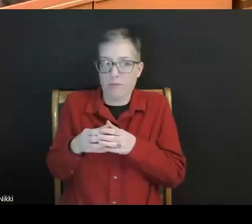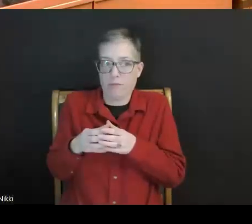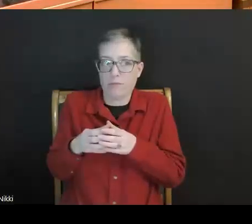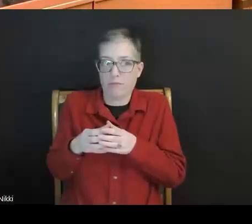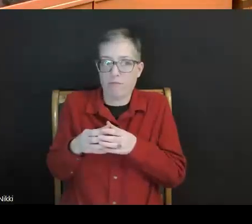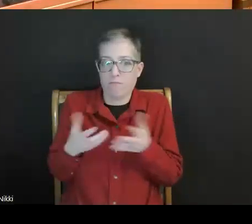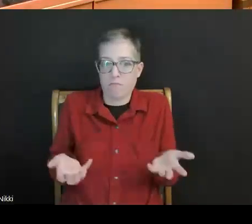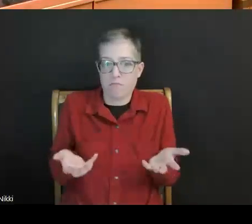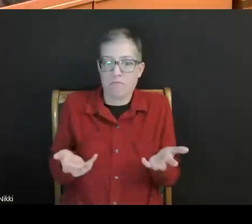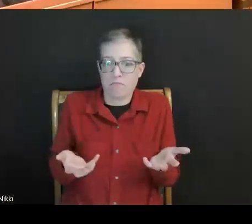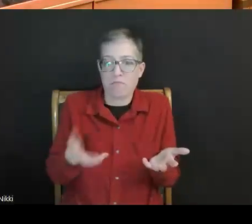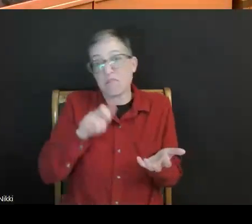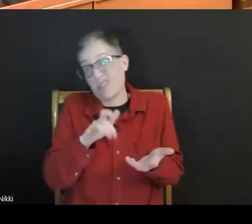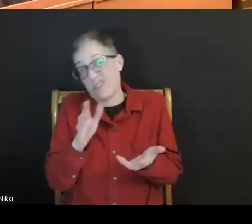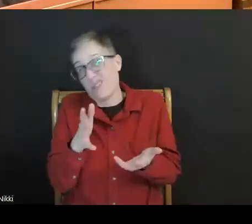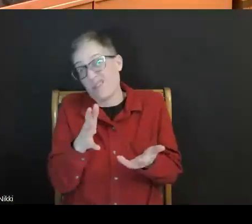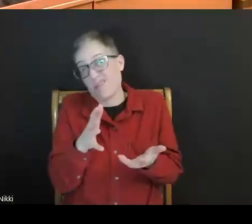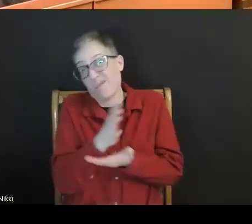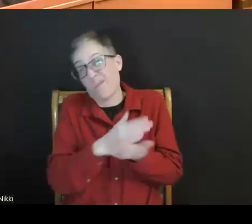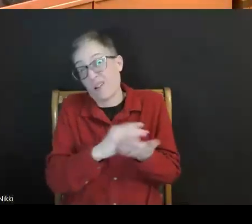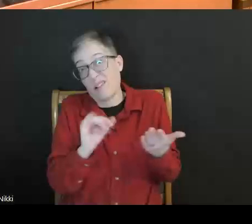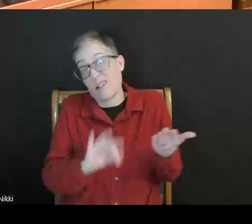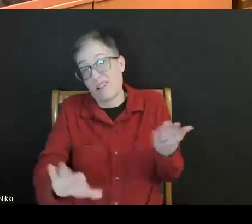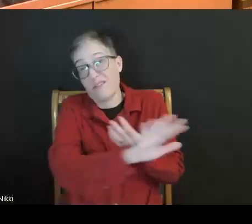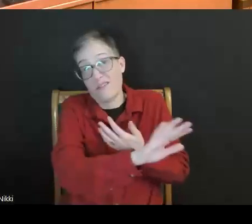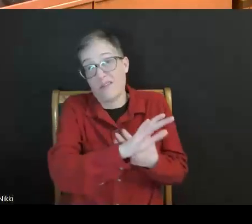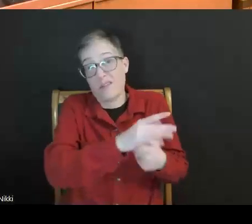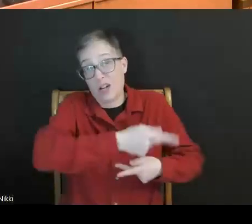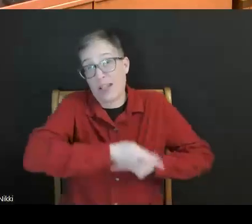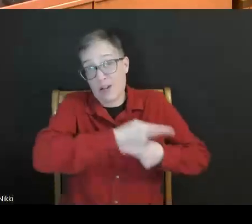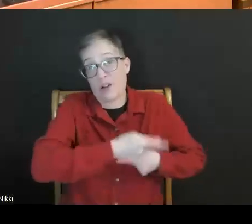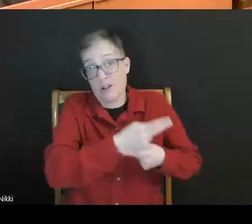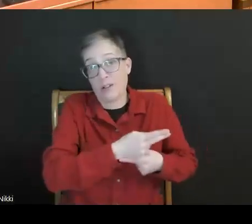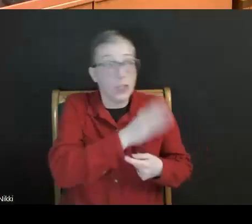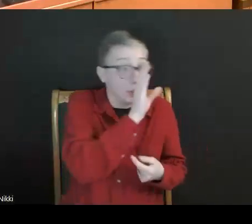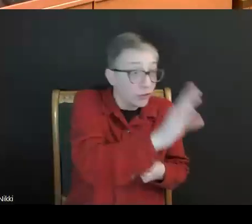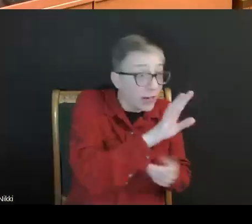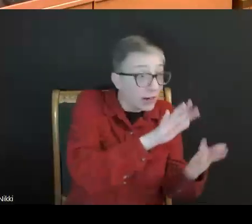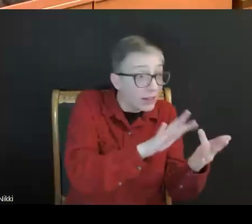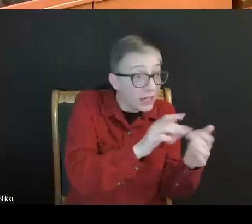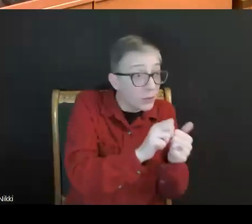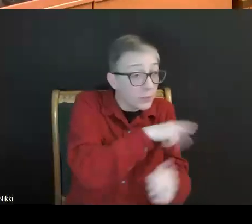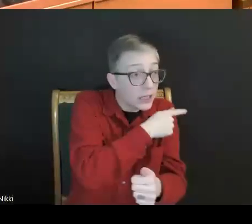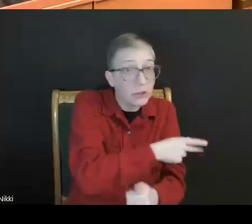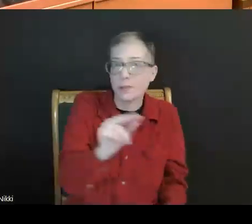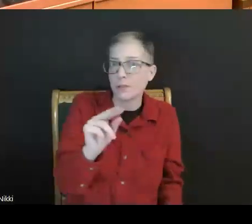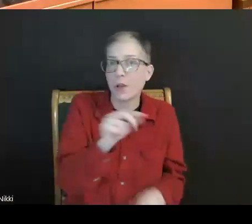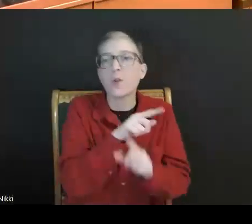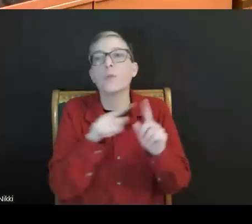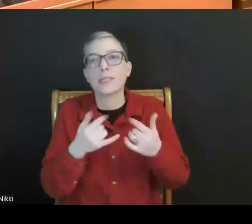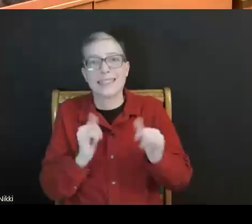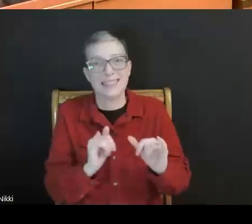part of the patient's clinical care, maybe not direct contact with the patient. But when you think about that, there's very